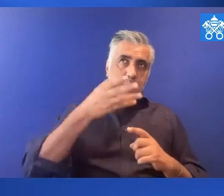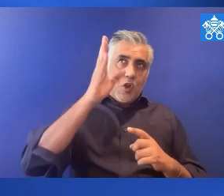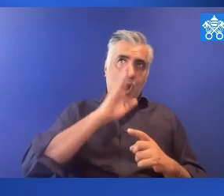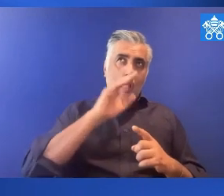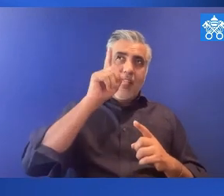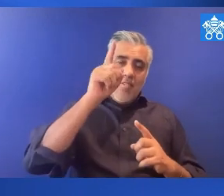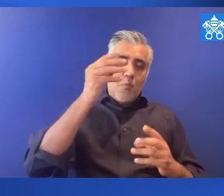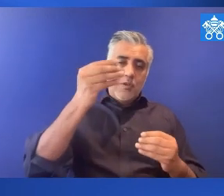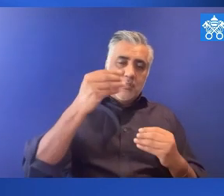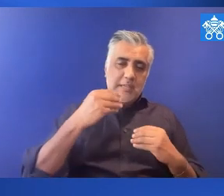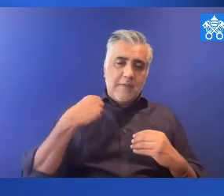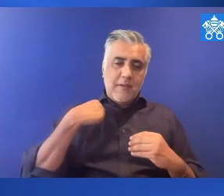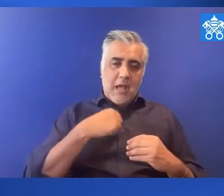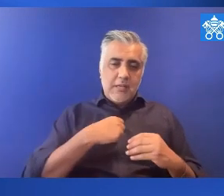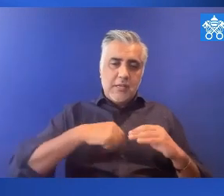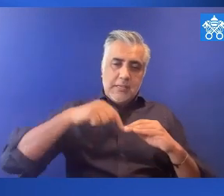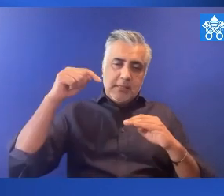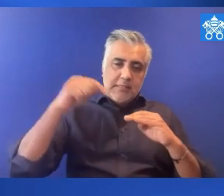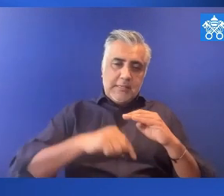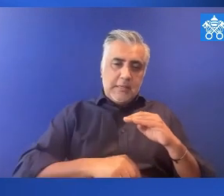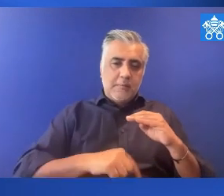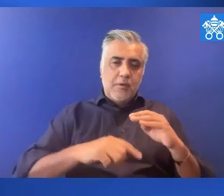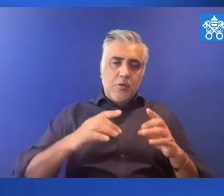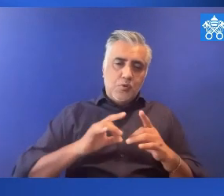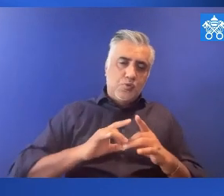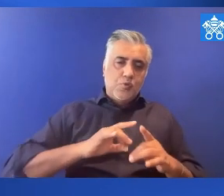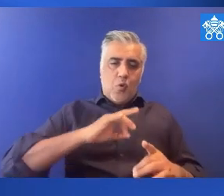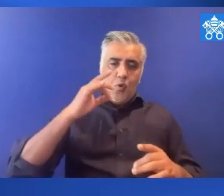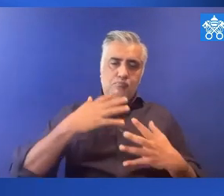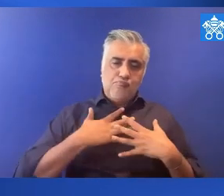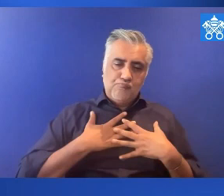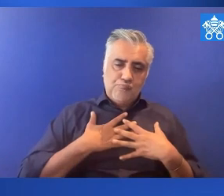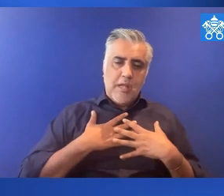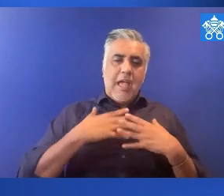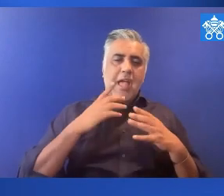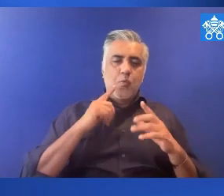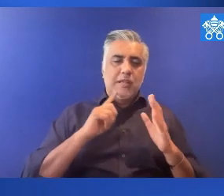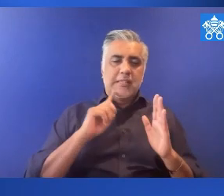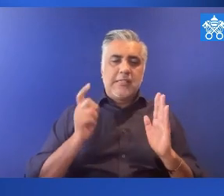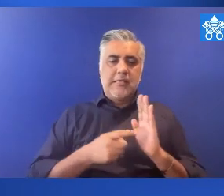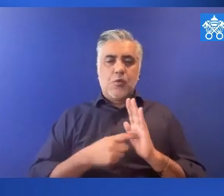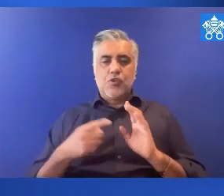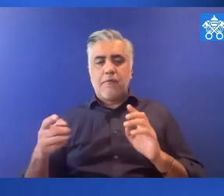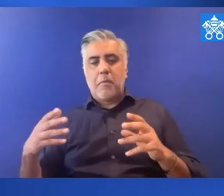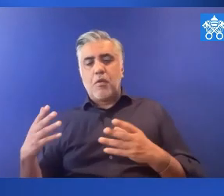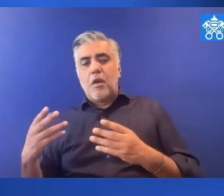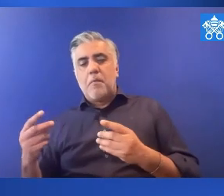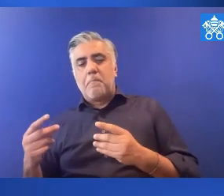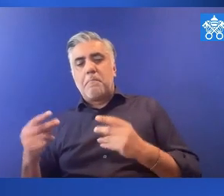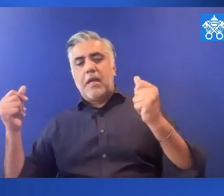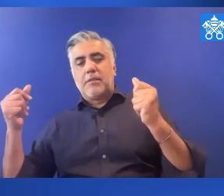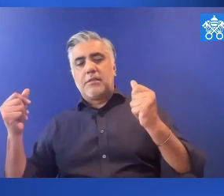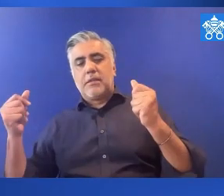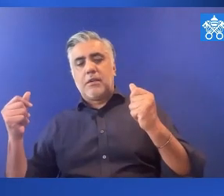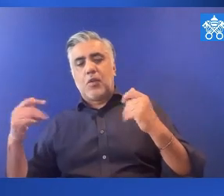when it is consolation from God, which gives us true, deep interest. And we distinguish that